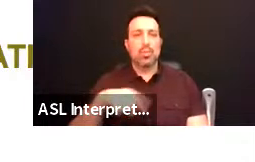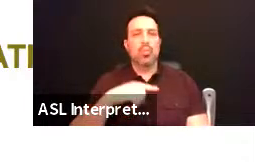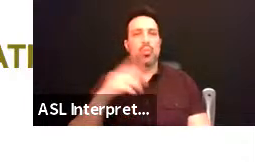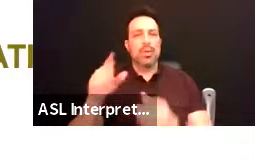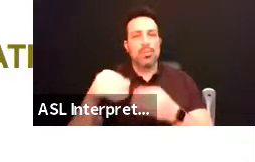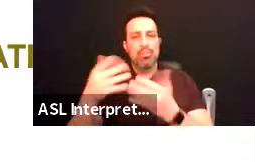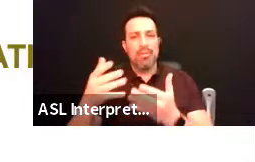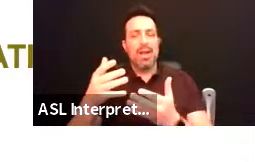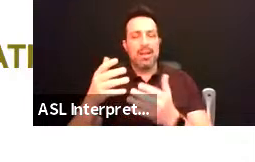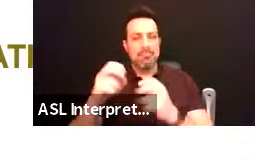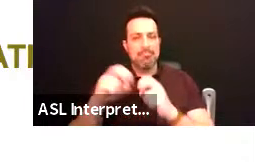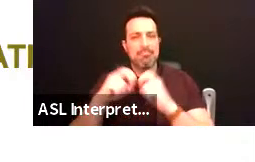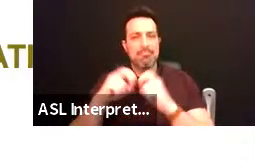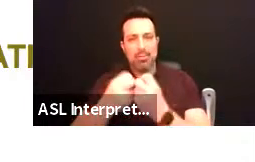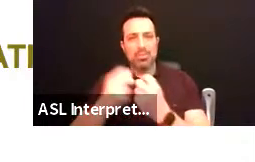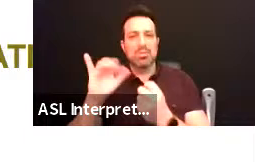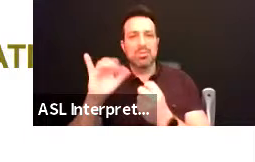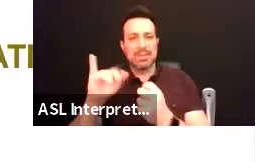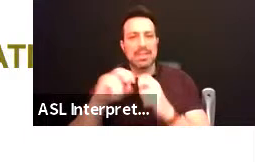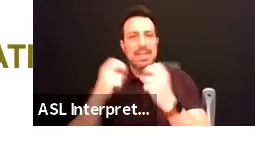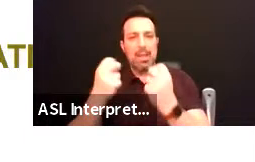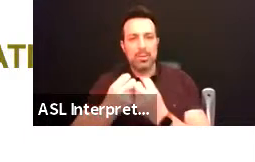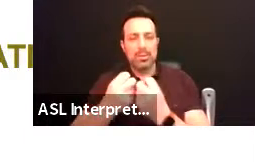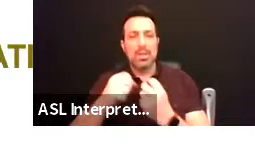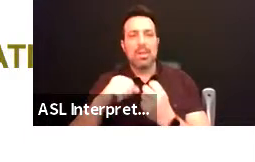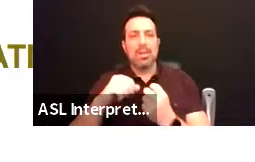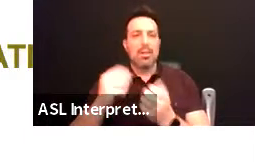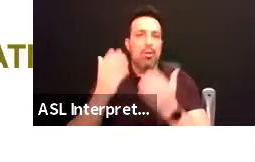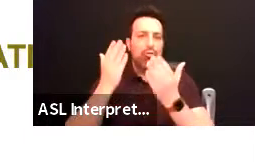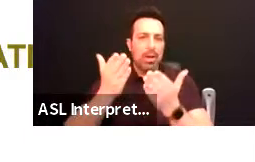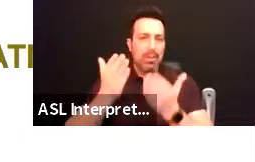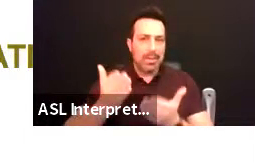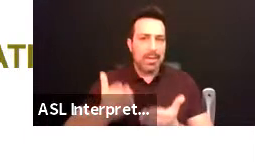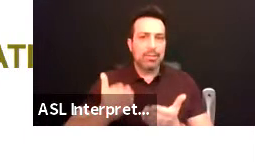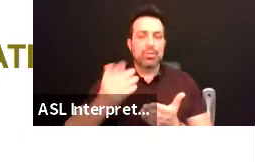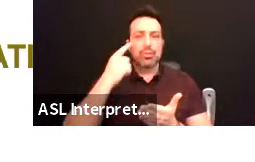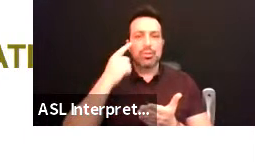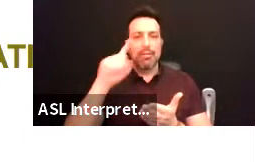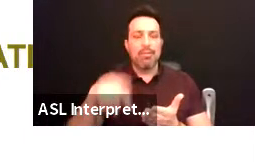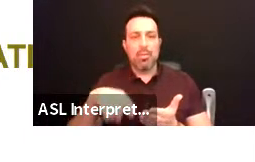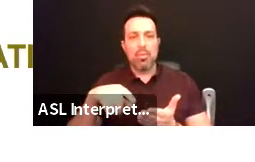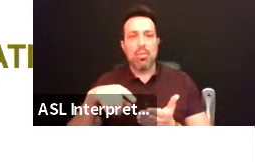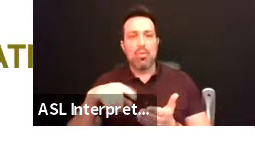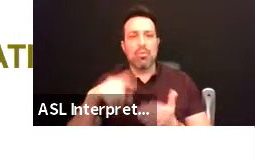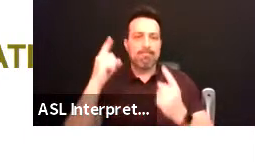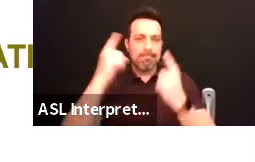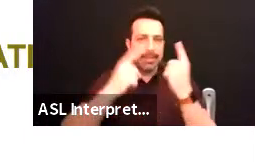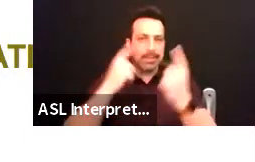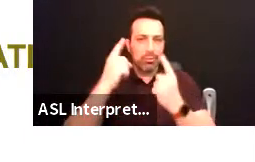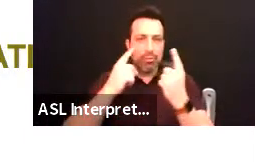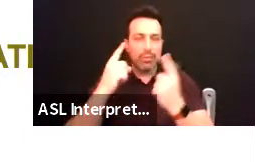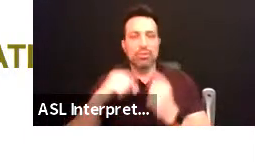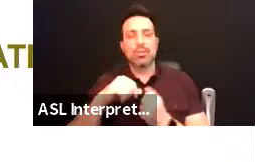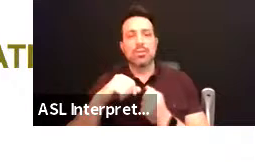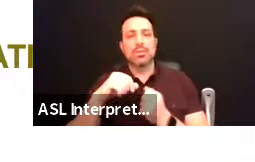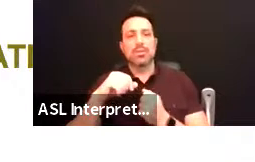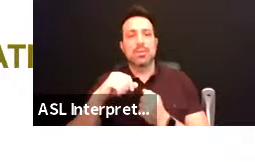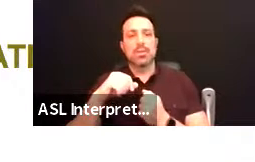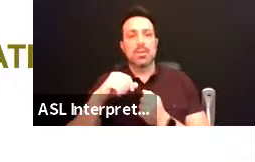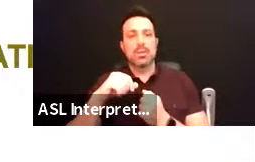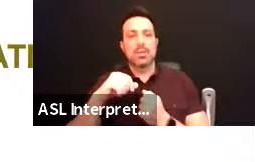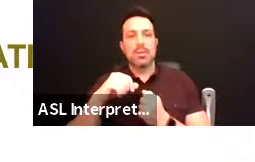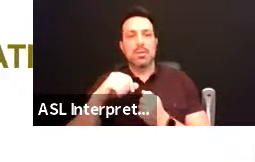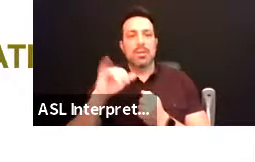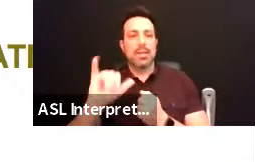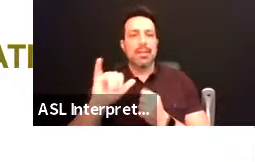provided the city council with recommendations for consideration.